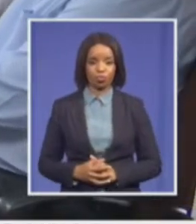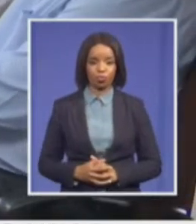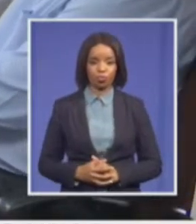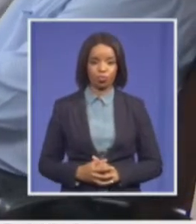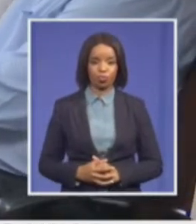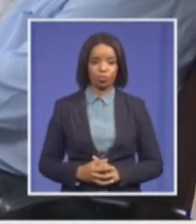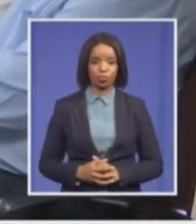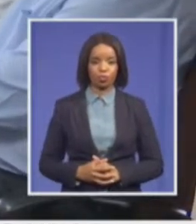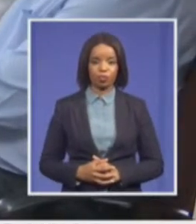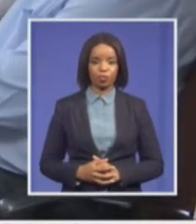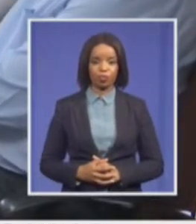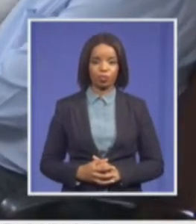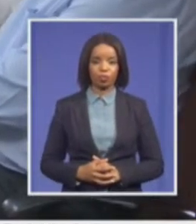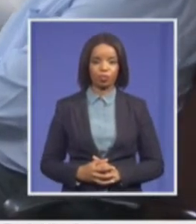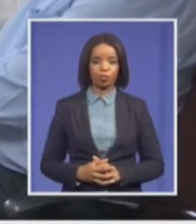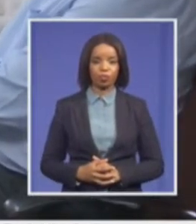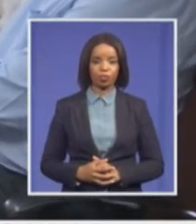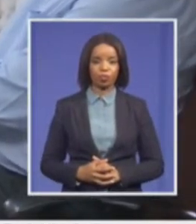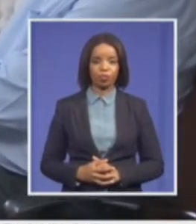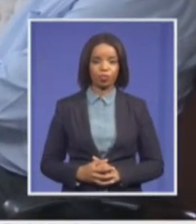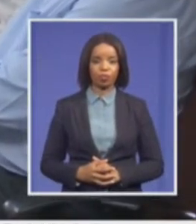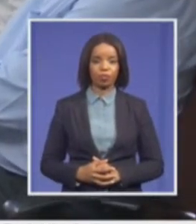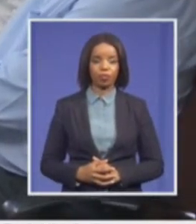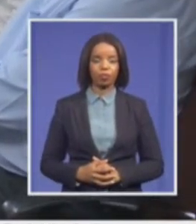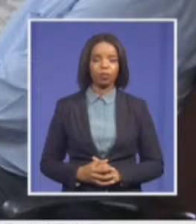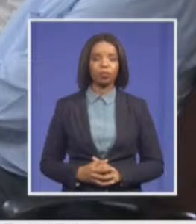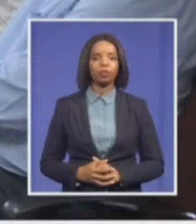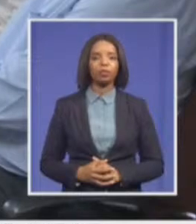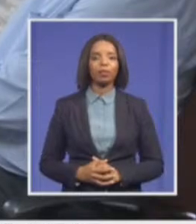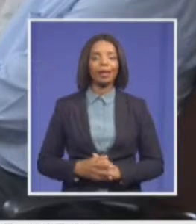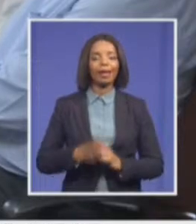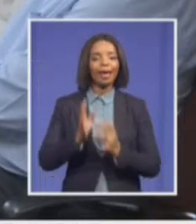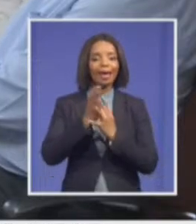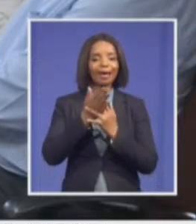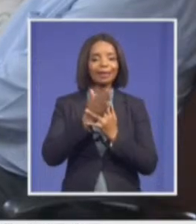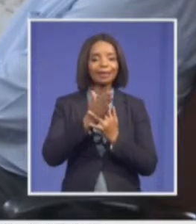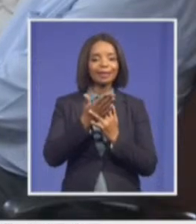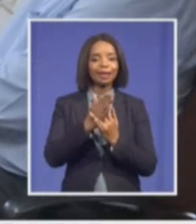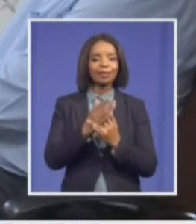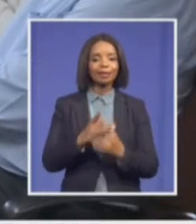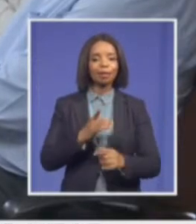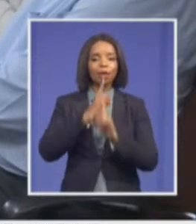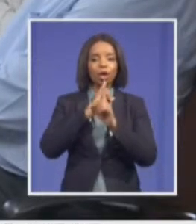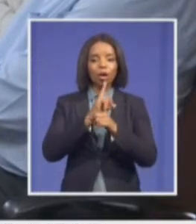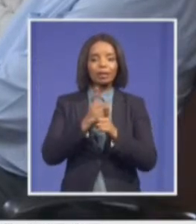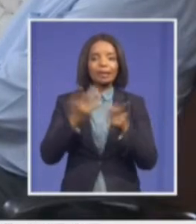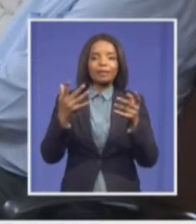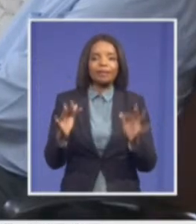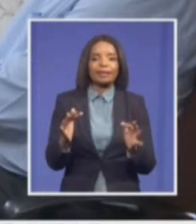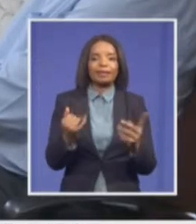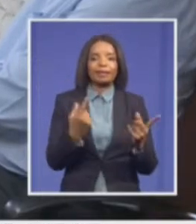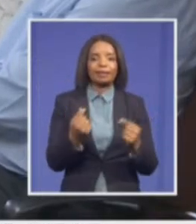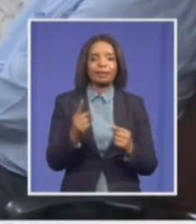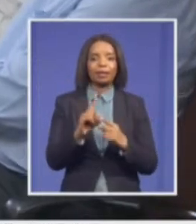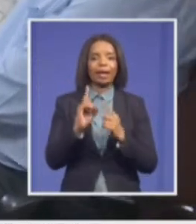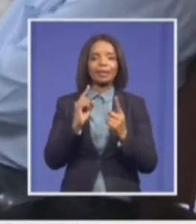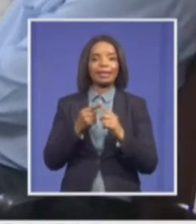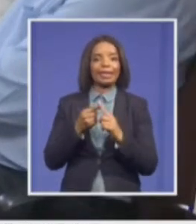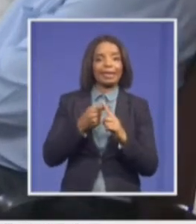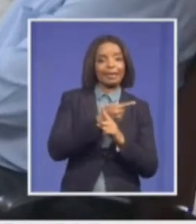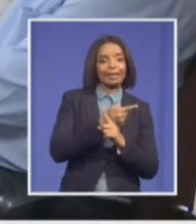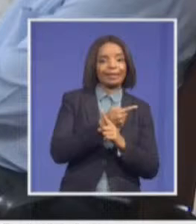So in an interim measure, all that is interdicted is the special assignment investigative report